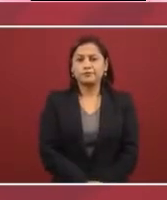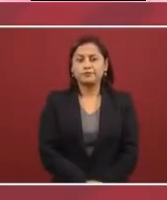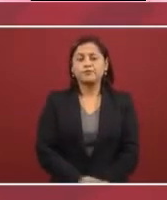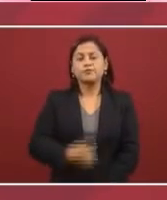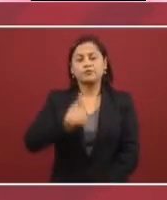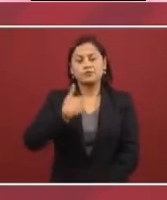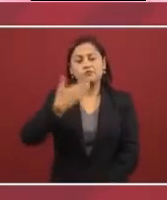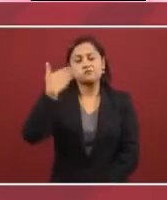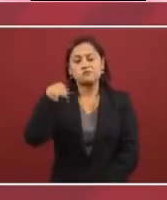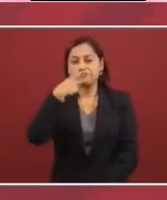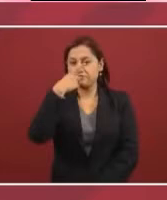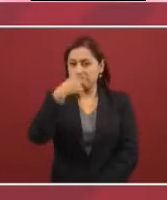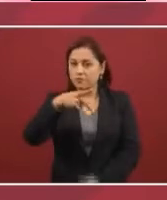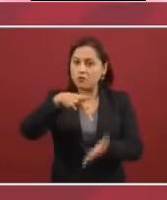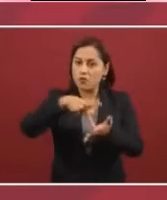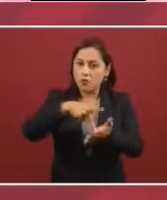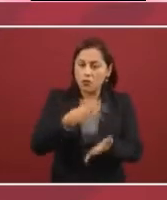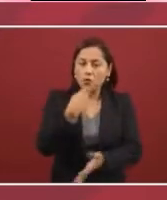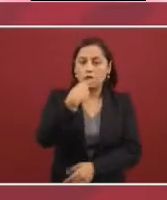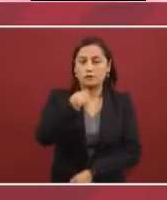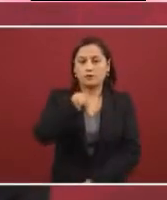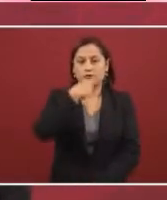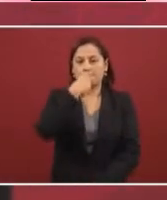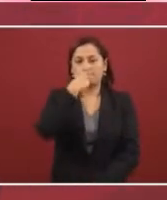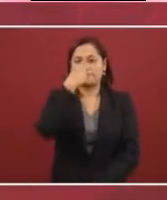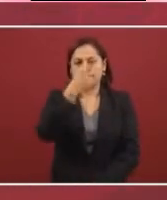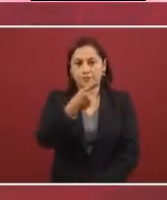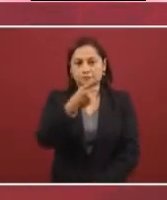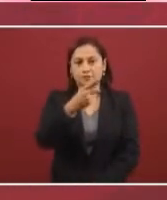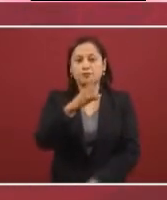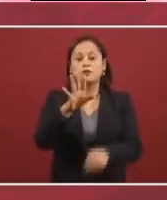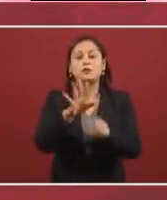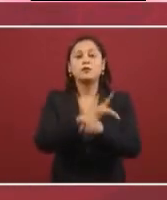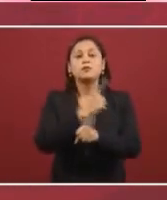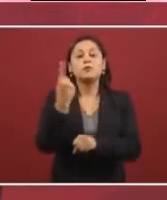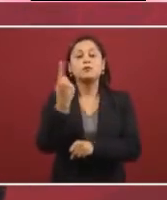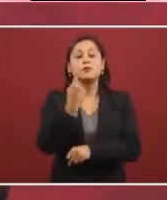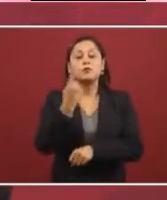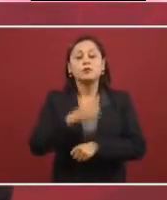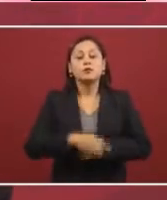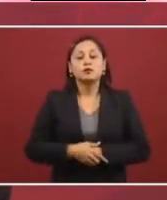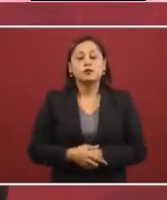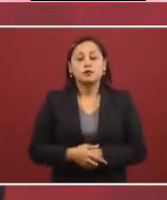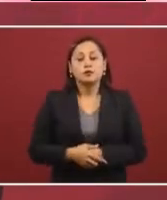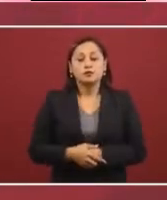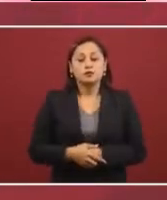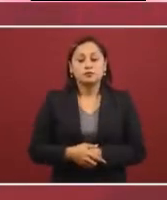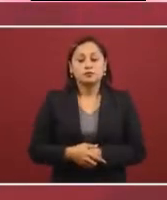And I've said it before and I'll repeat it, because it has to do